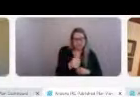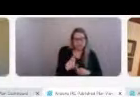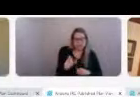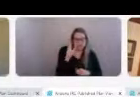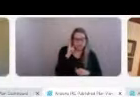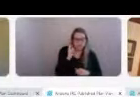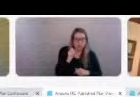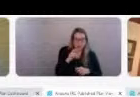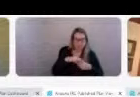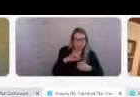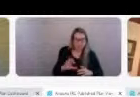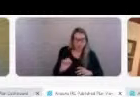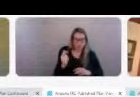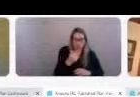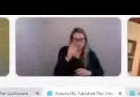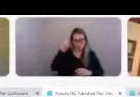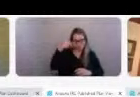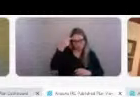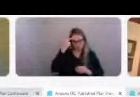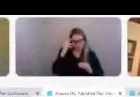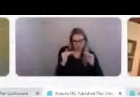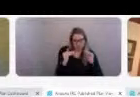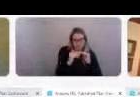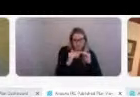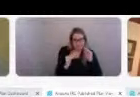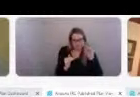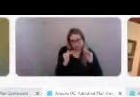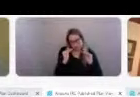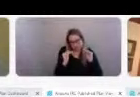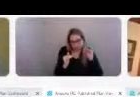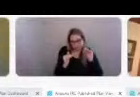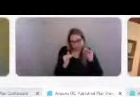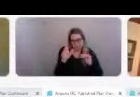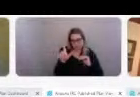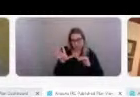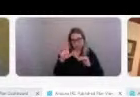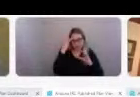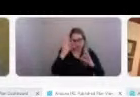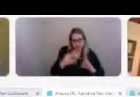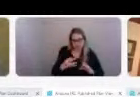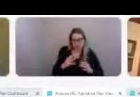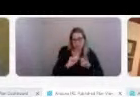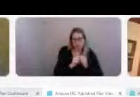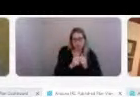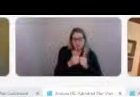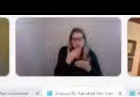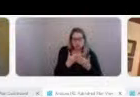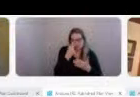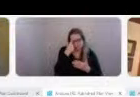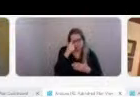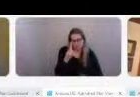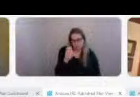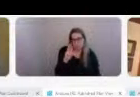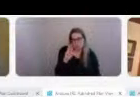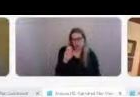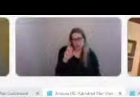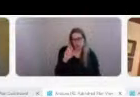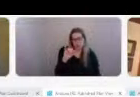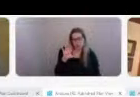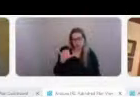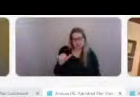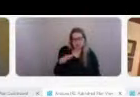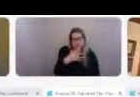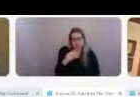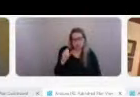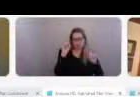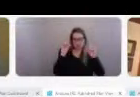voters from all parties and fairly weigh their decisions competition is good for our democracy and education